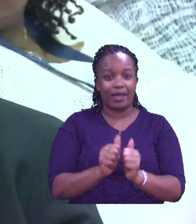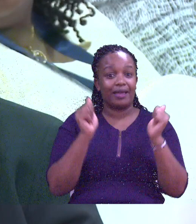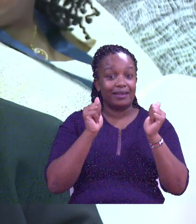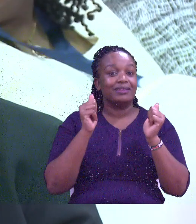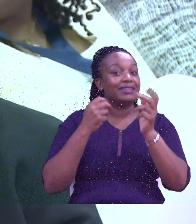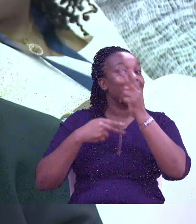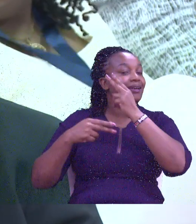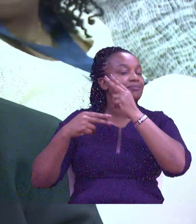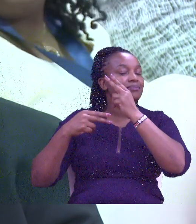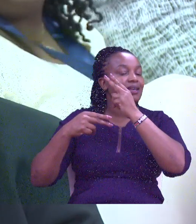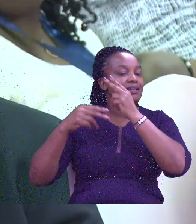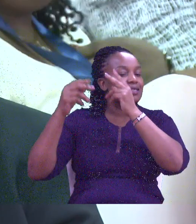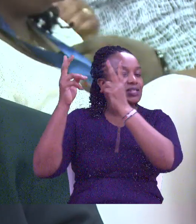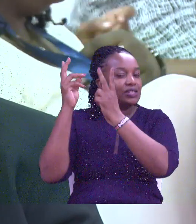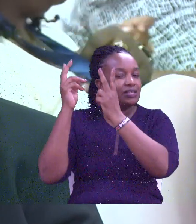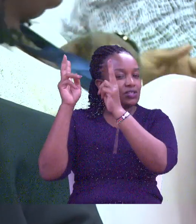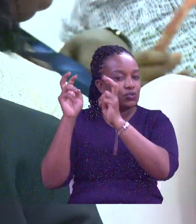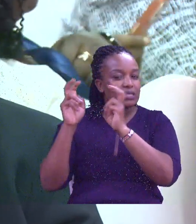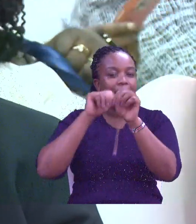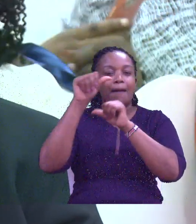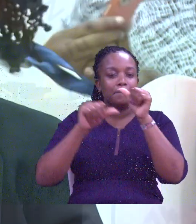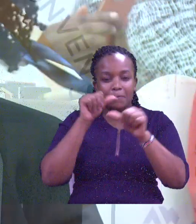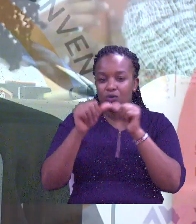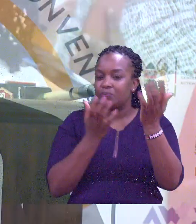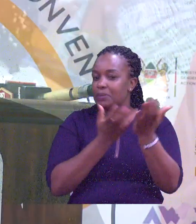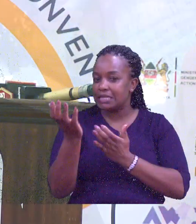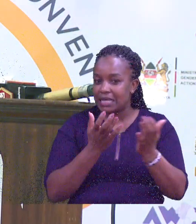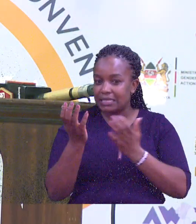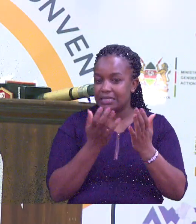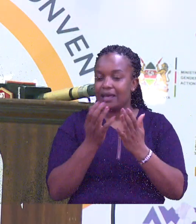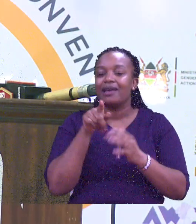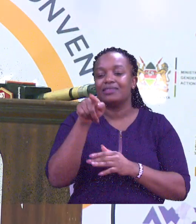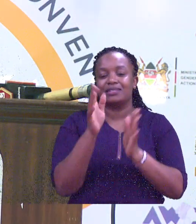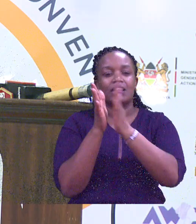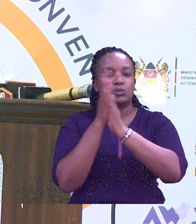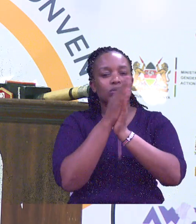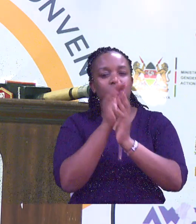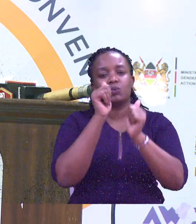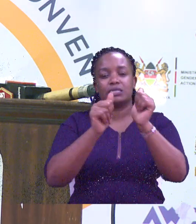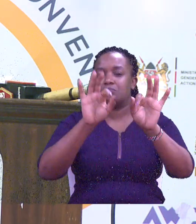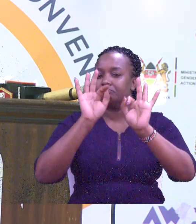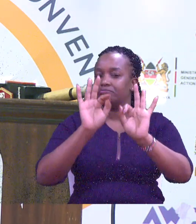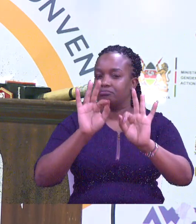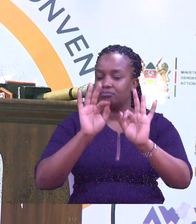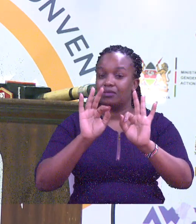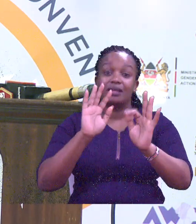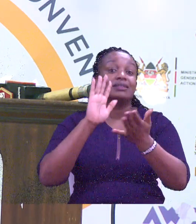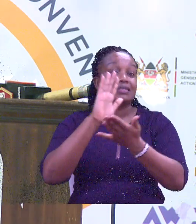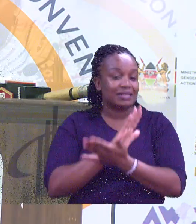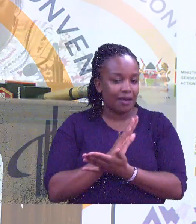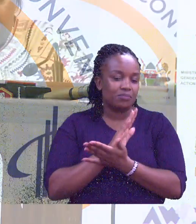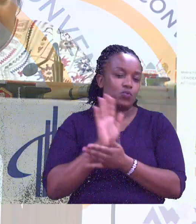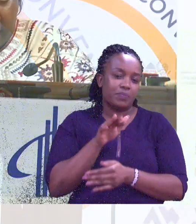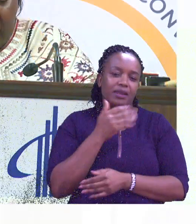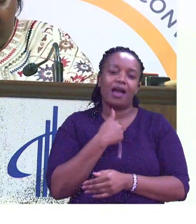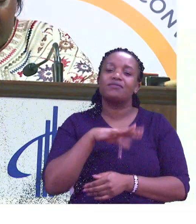industry of export in this nation, and they did business. And these are stories which have gone not celebrated. Some have died,